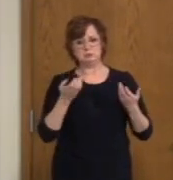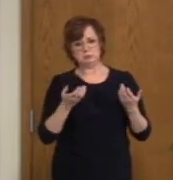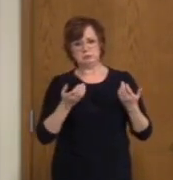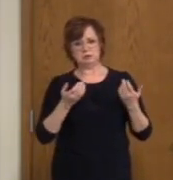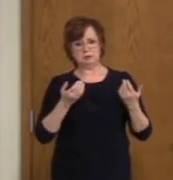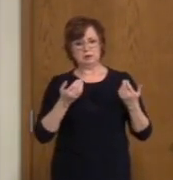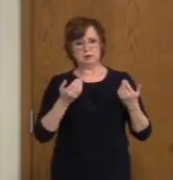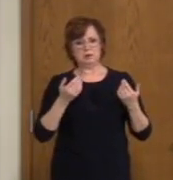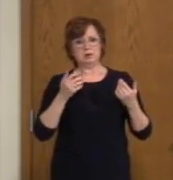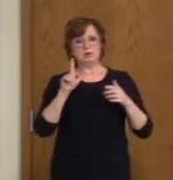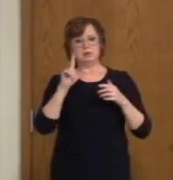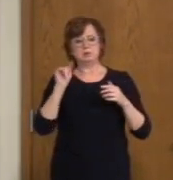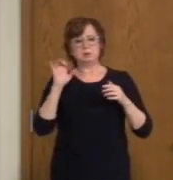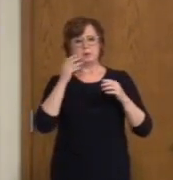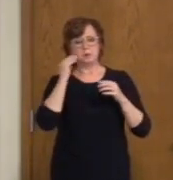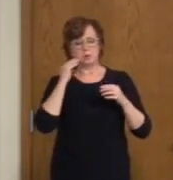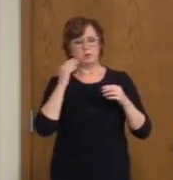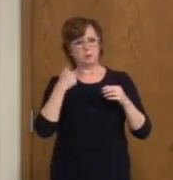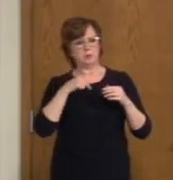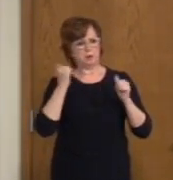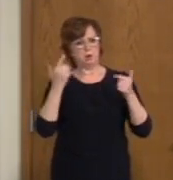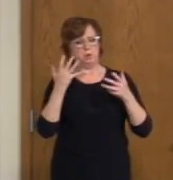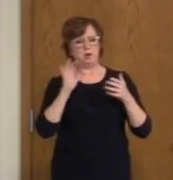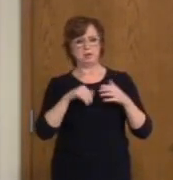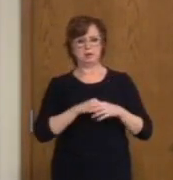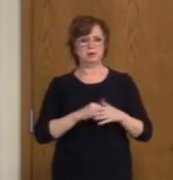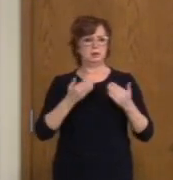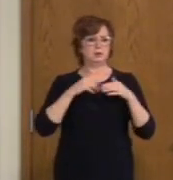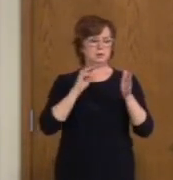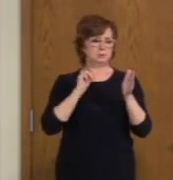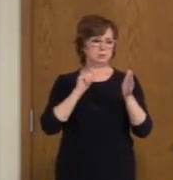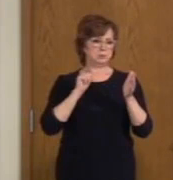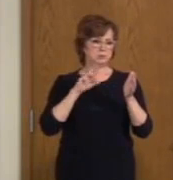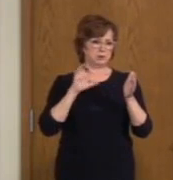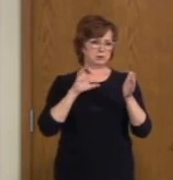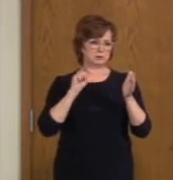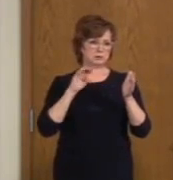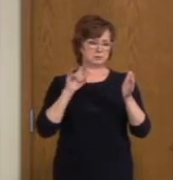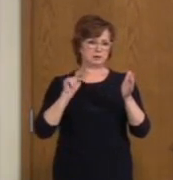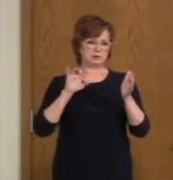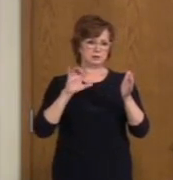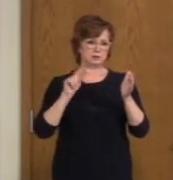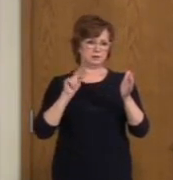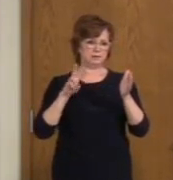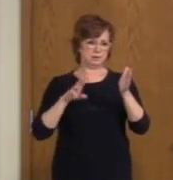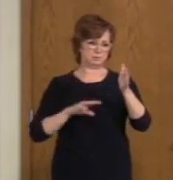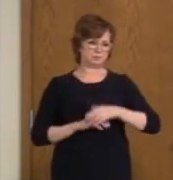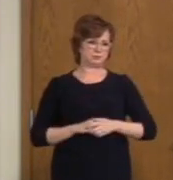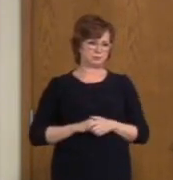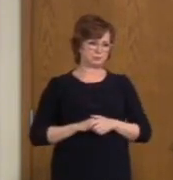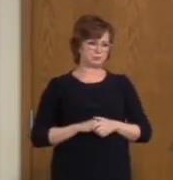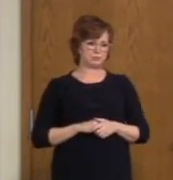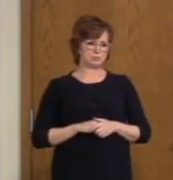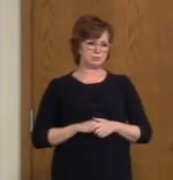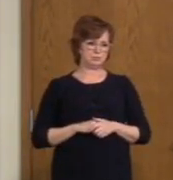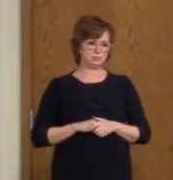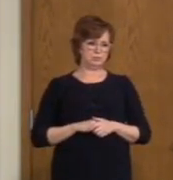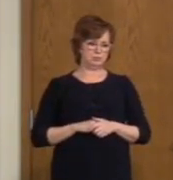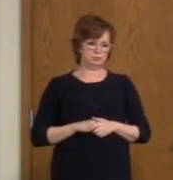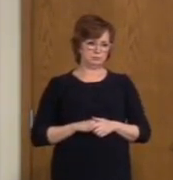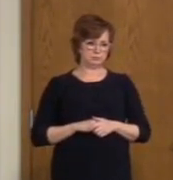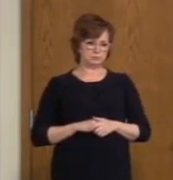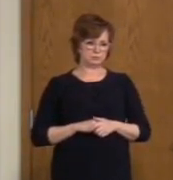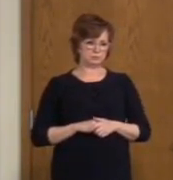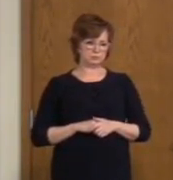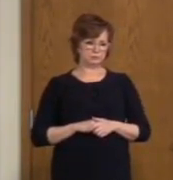weekend. Take our next question from Mark Smith with CTV. With Regina or Moose Jaw being on a